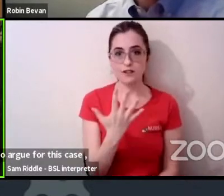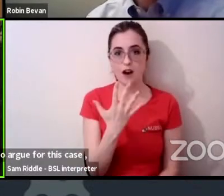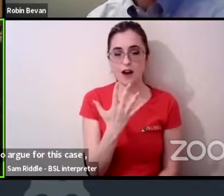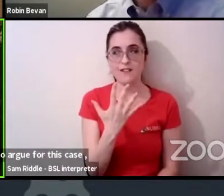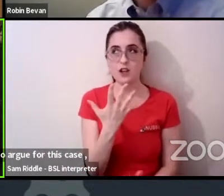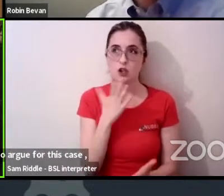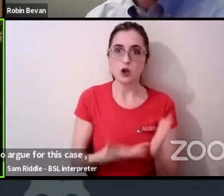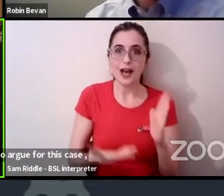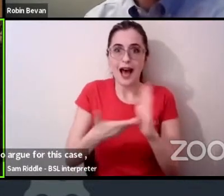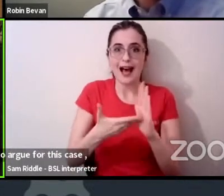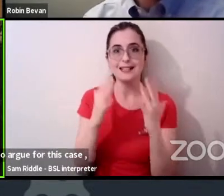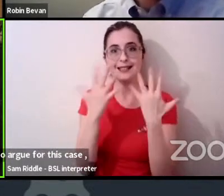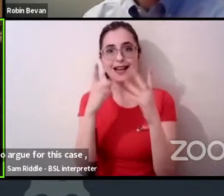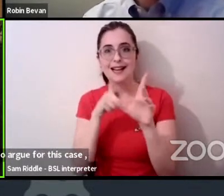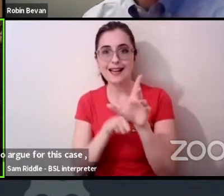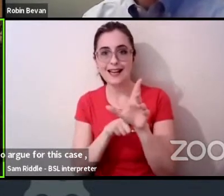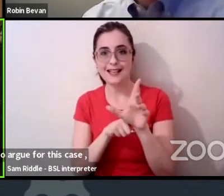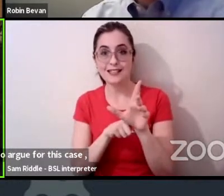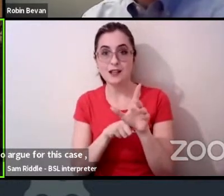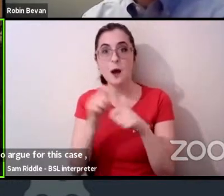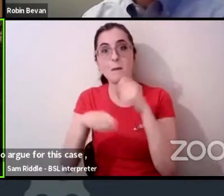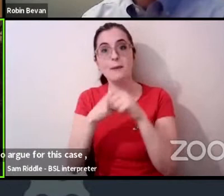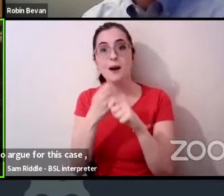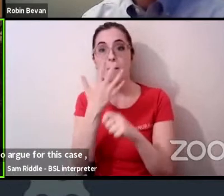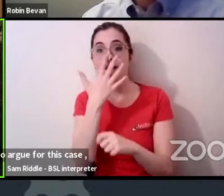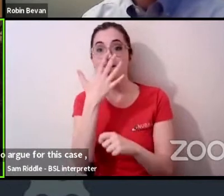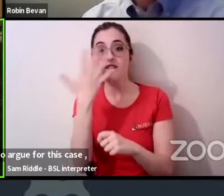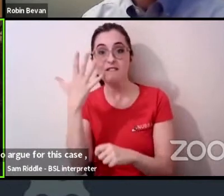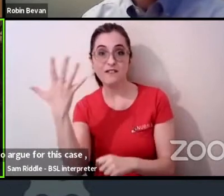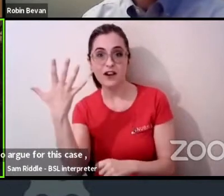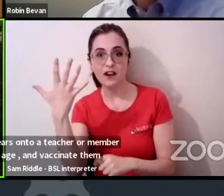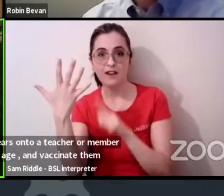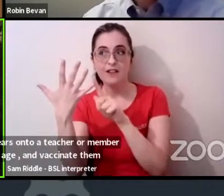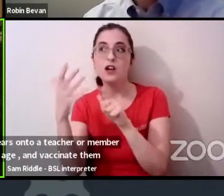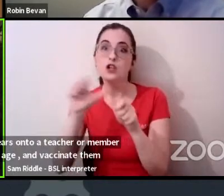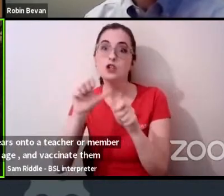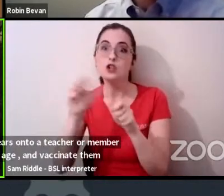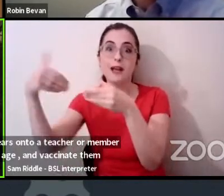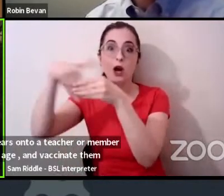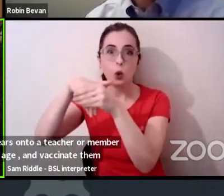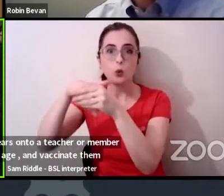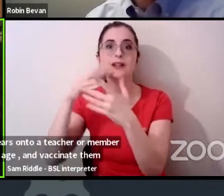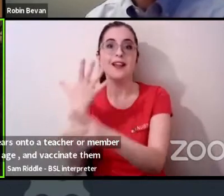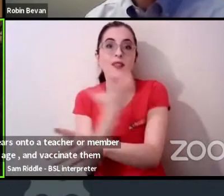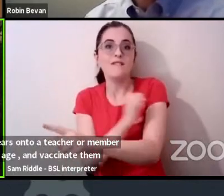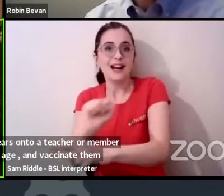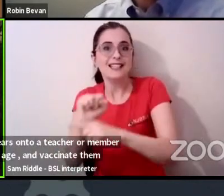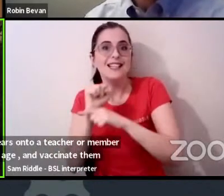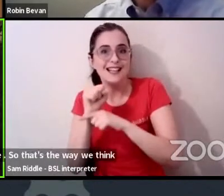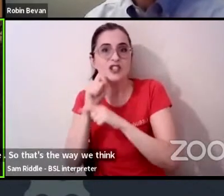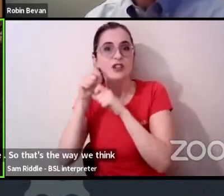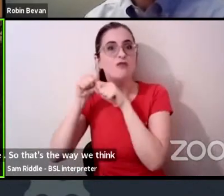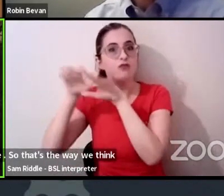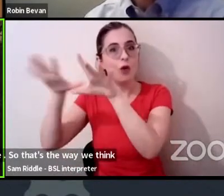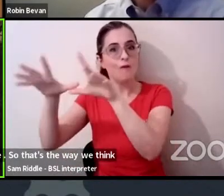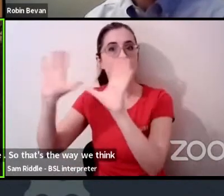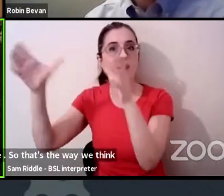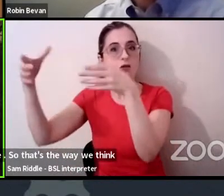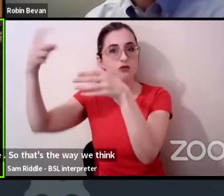that in many places, there are the 10% of vaccines that are left over at the end of every